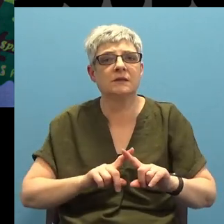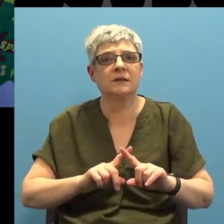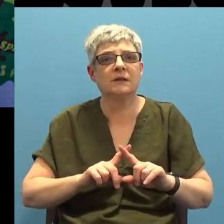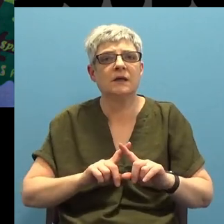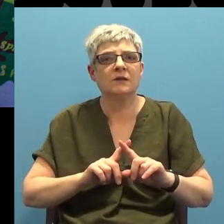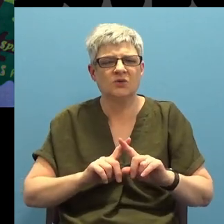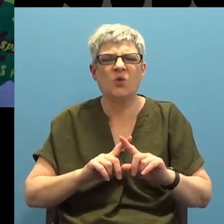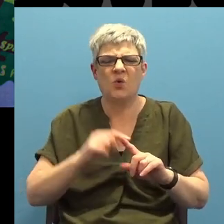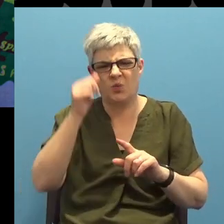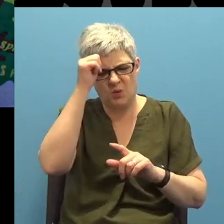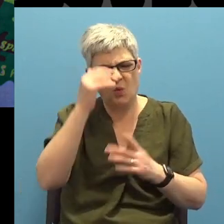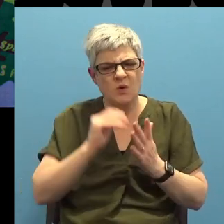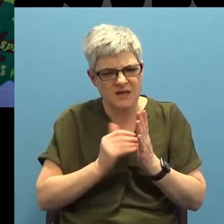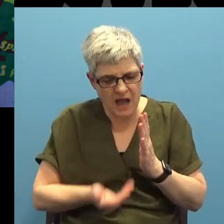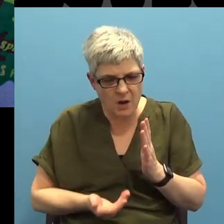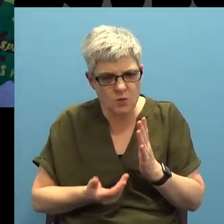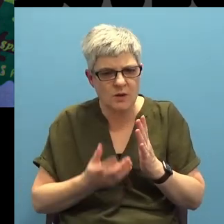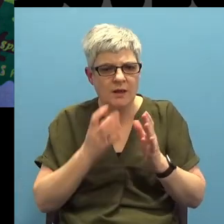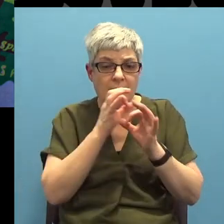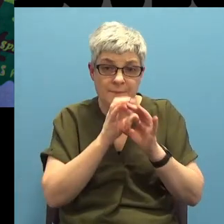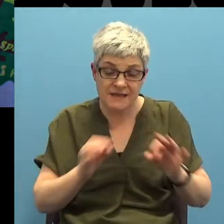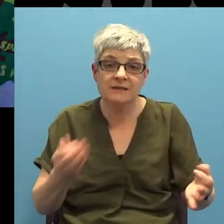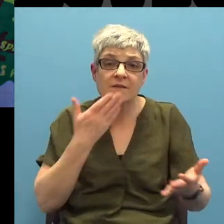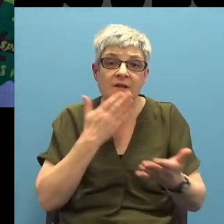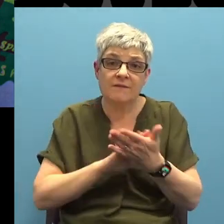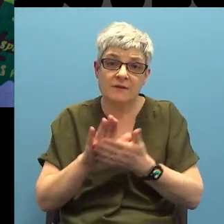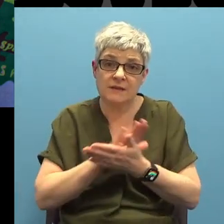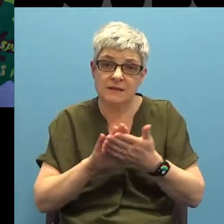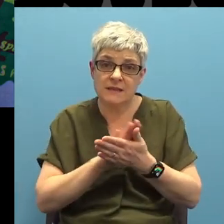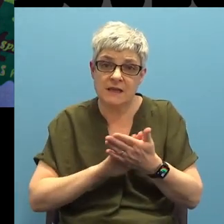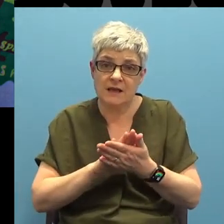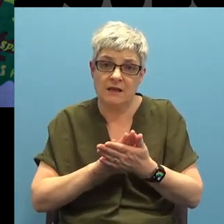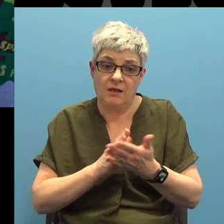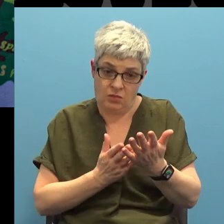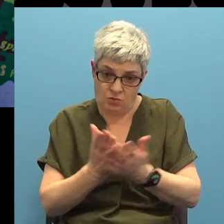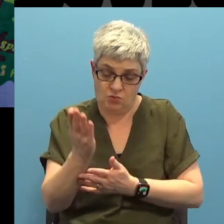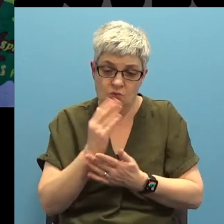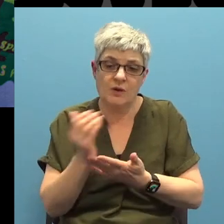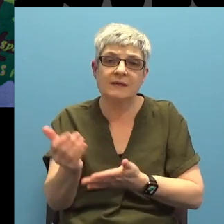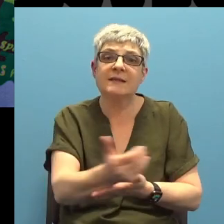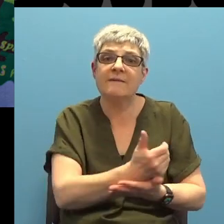Might we know now the peace of forgiveness through such a Savior?